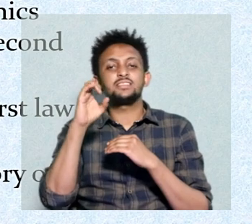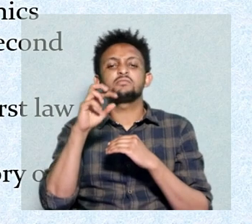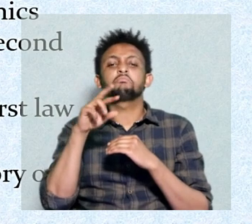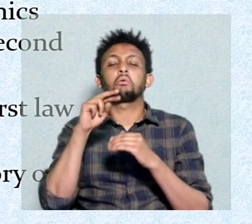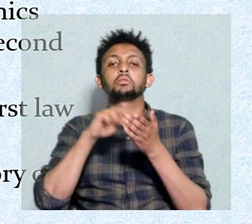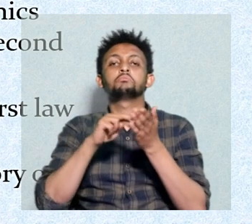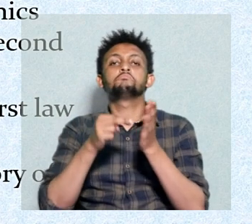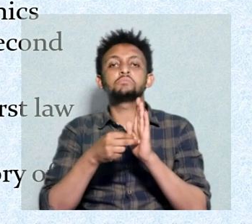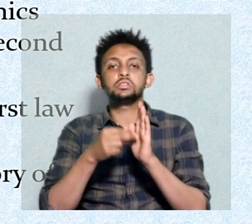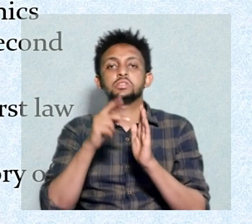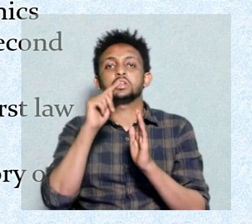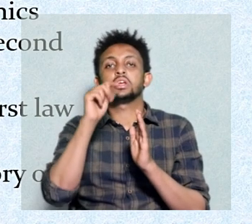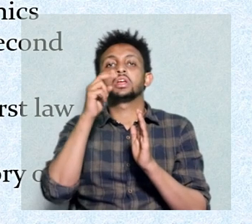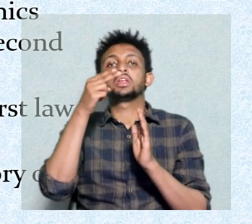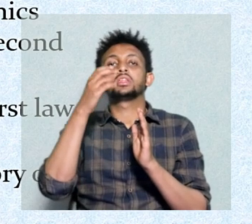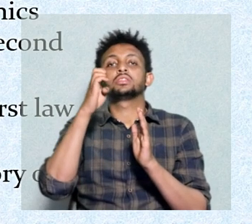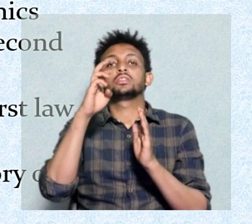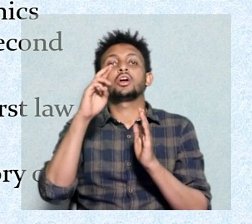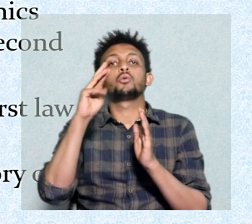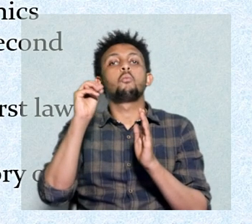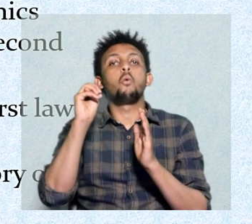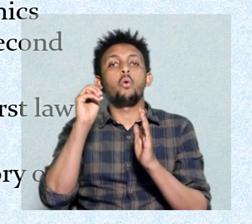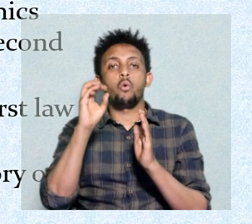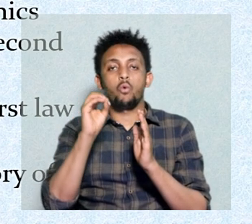mean by thermodynamics?